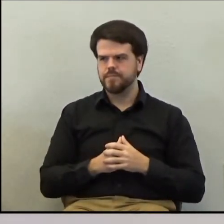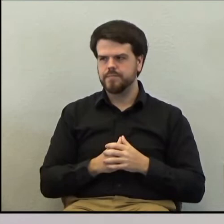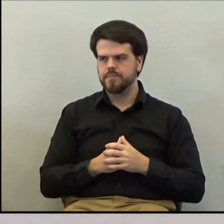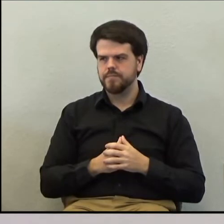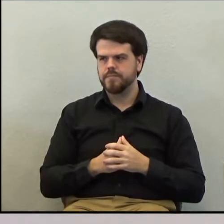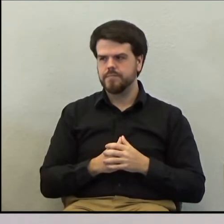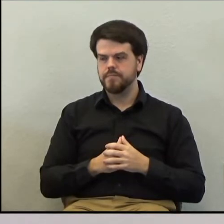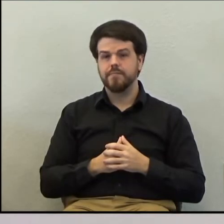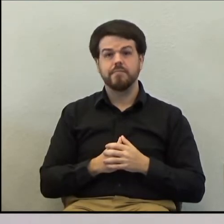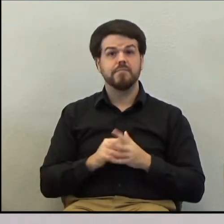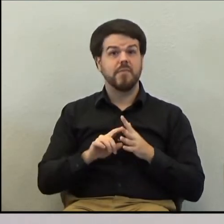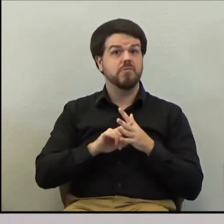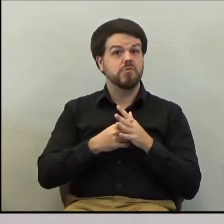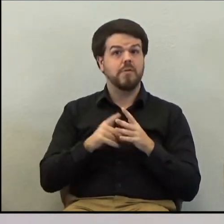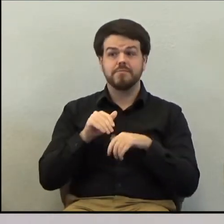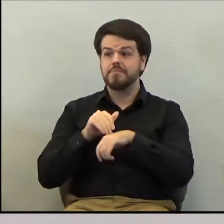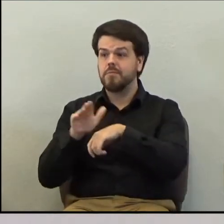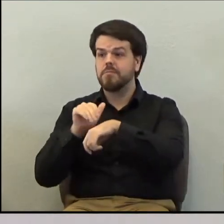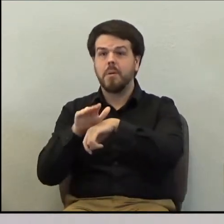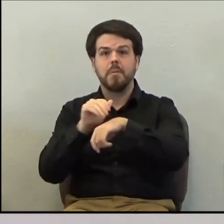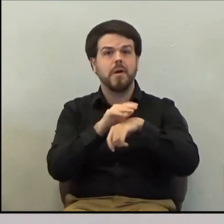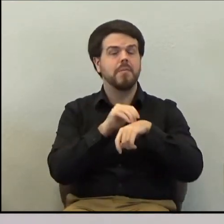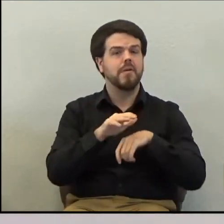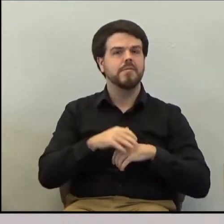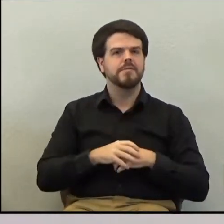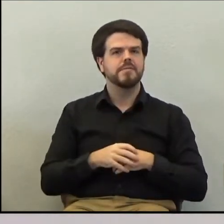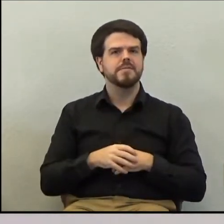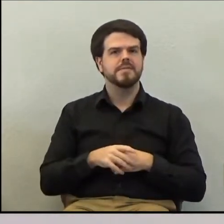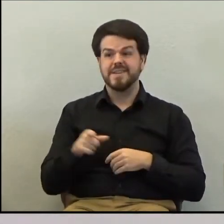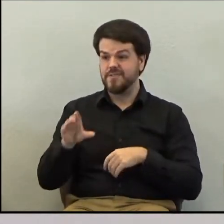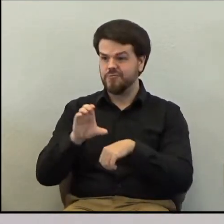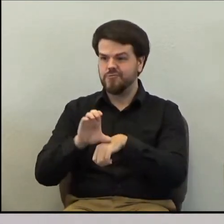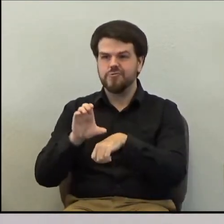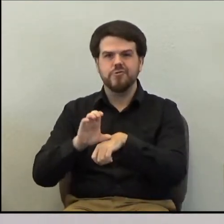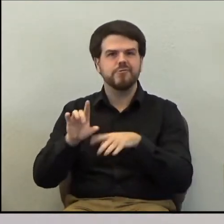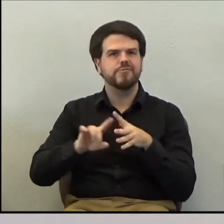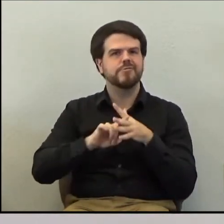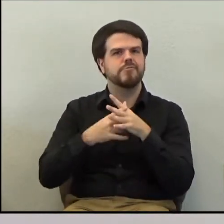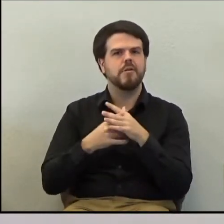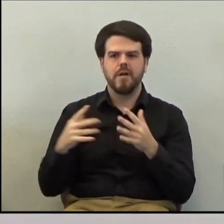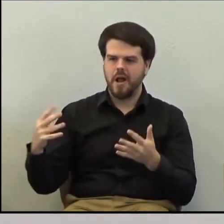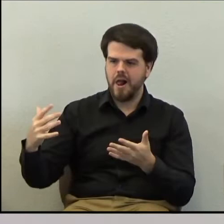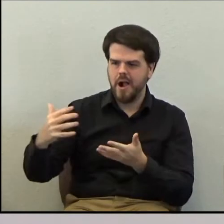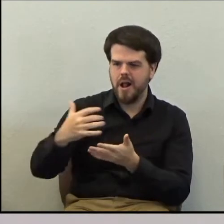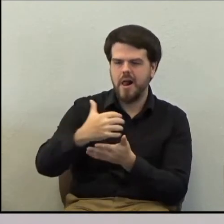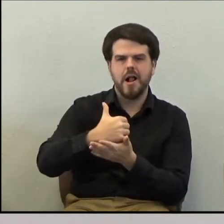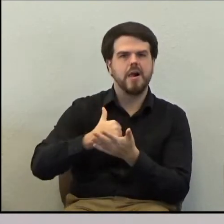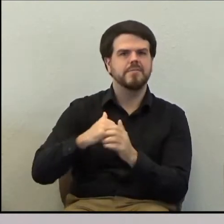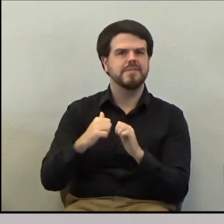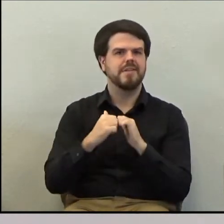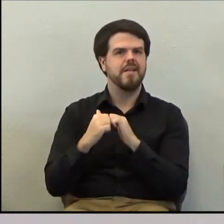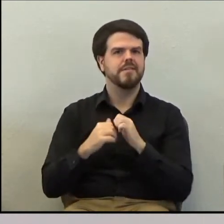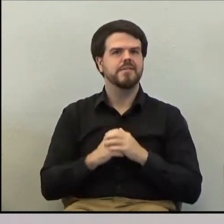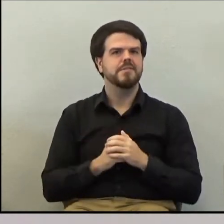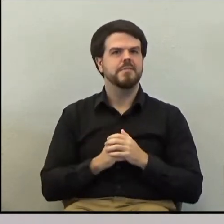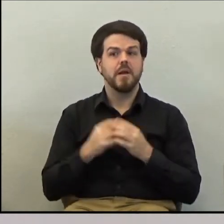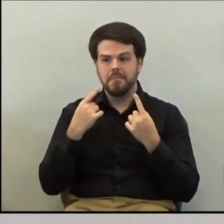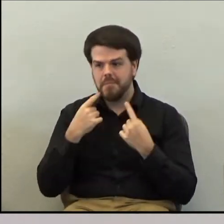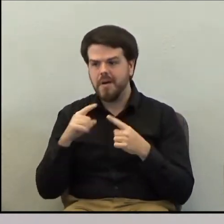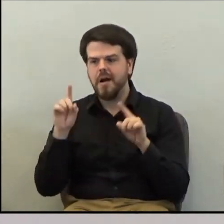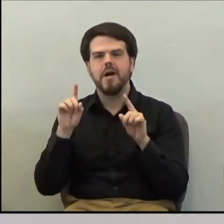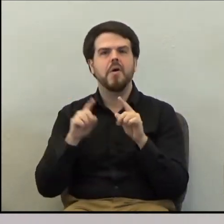then you start sending them out. And all the churches begin collecting them. And finally, by the year